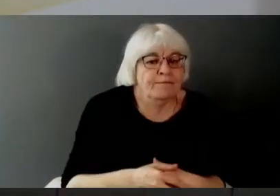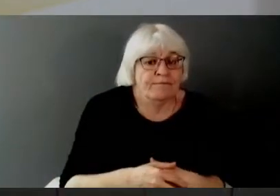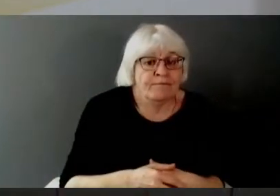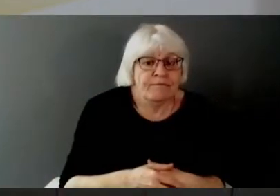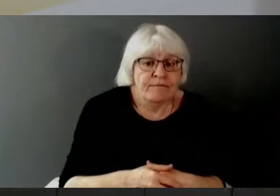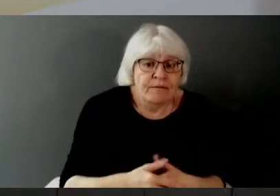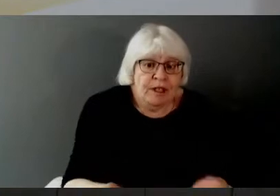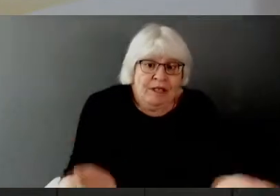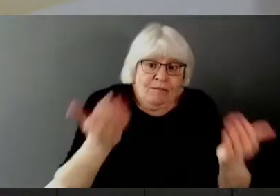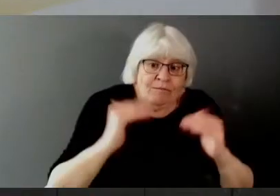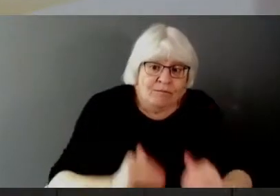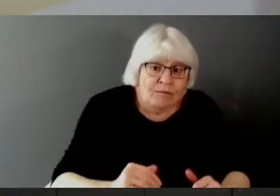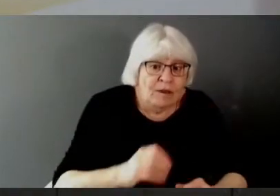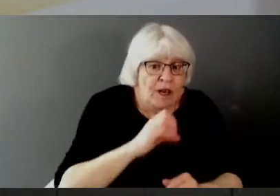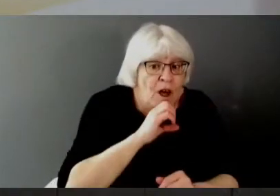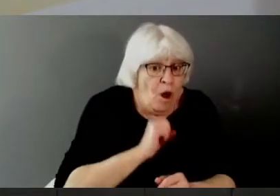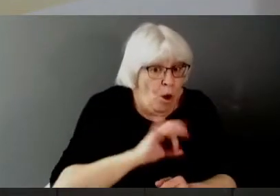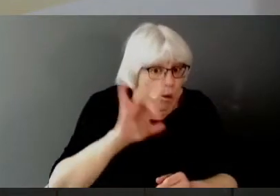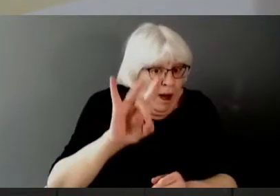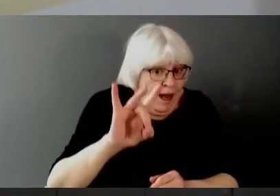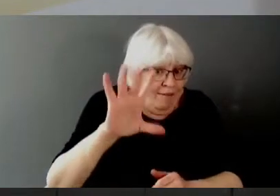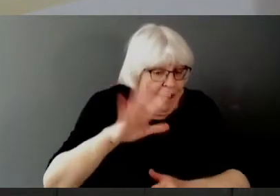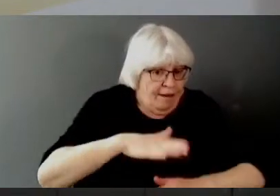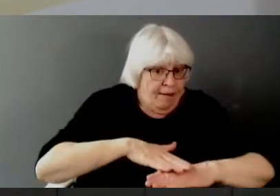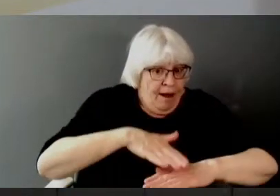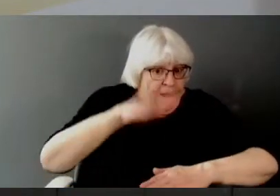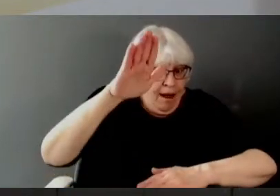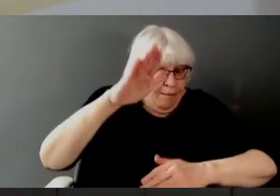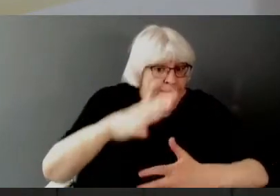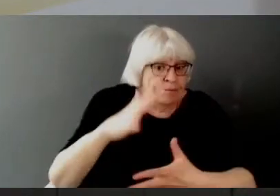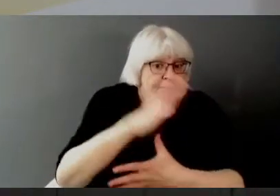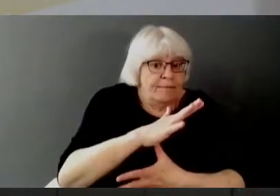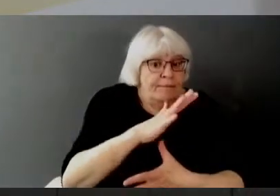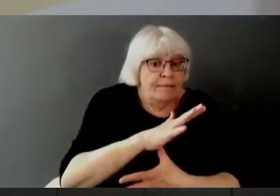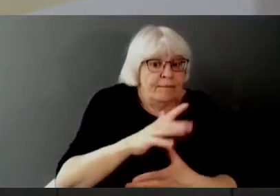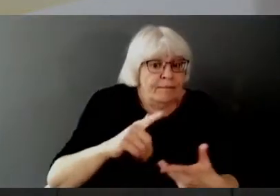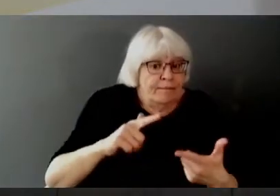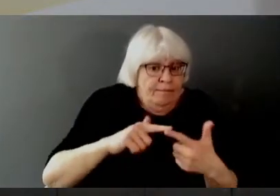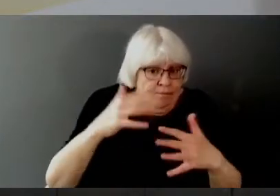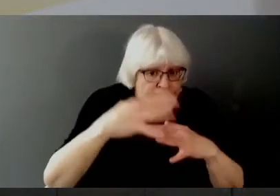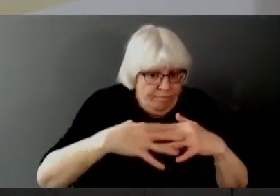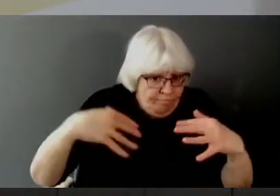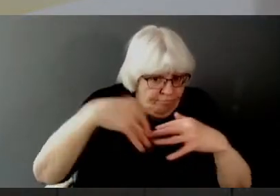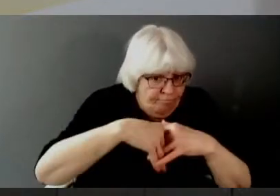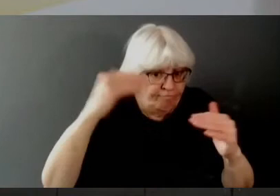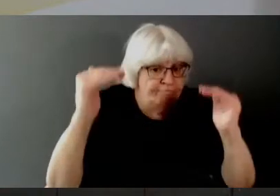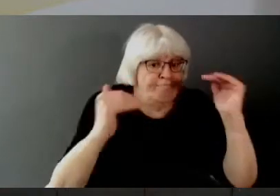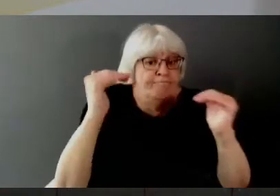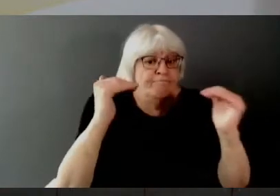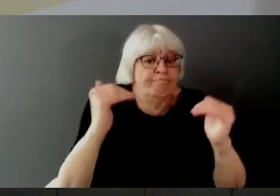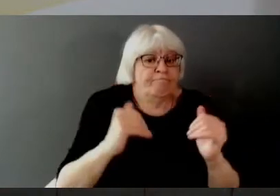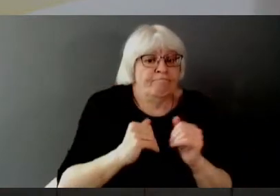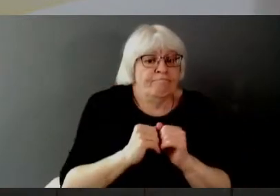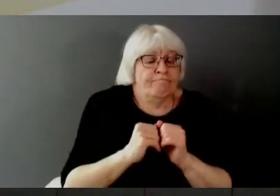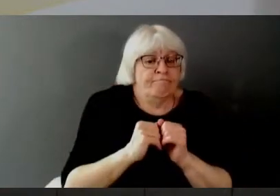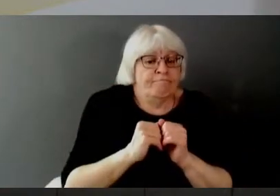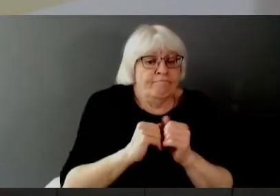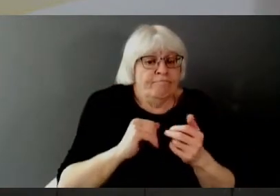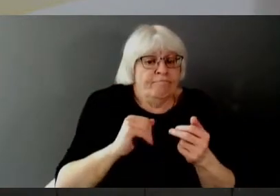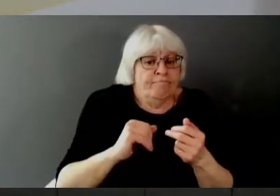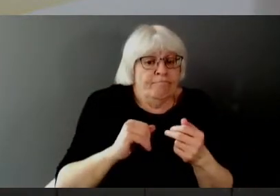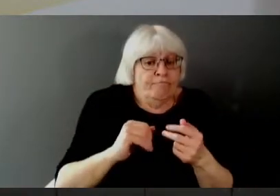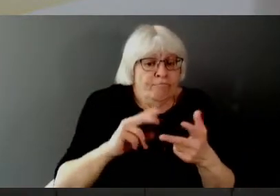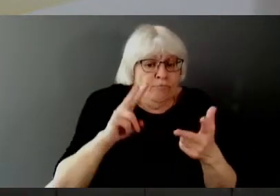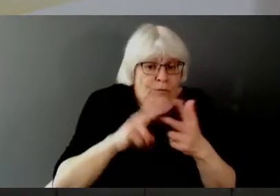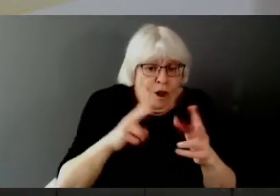living in the community, Indigenous adults in communities, partners in care, and registered rotational workers and truck drivers during